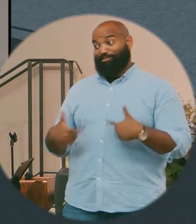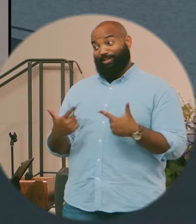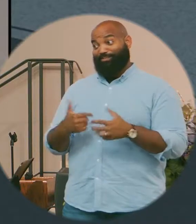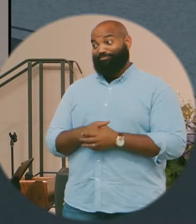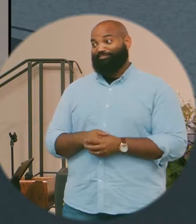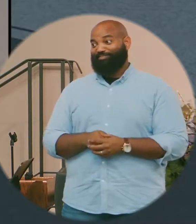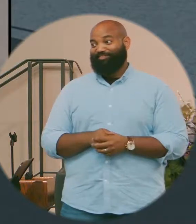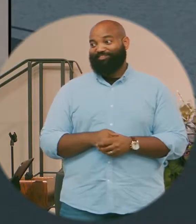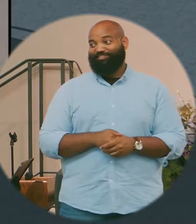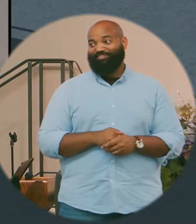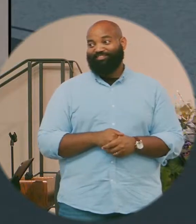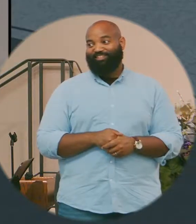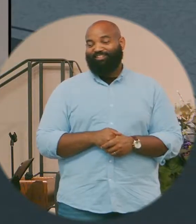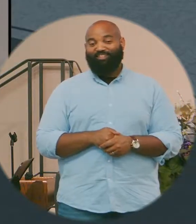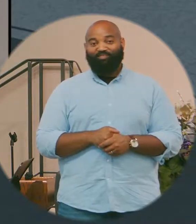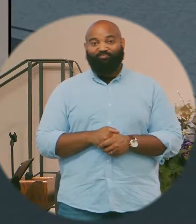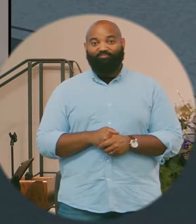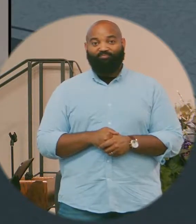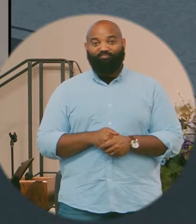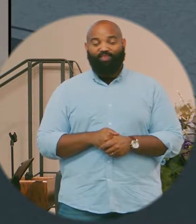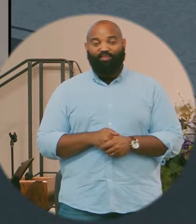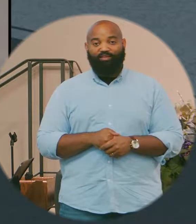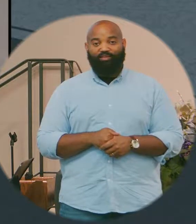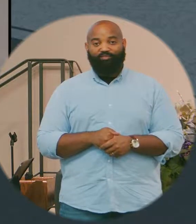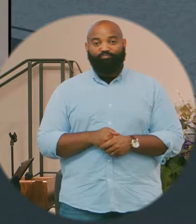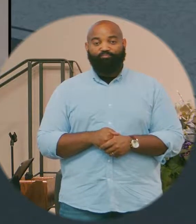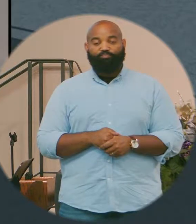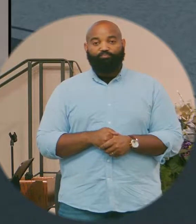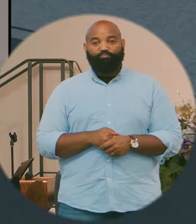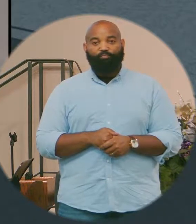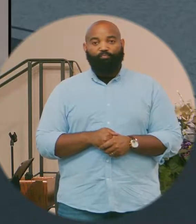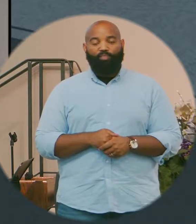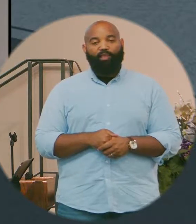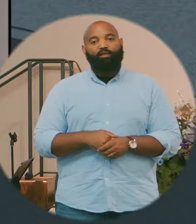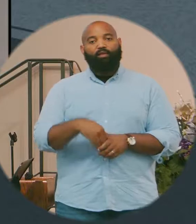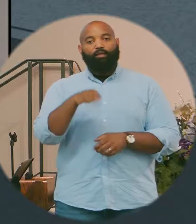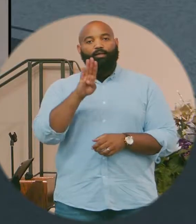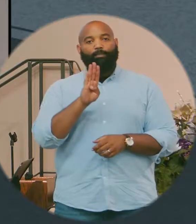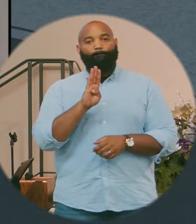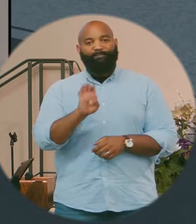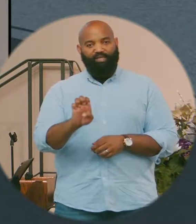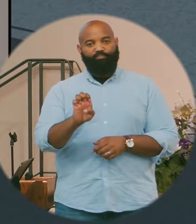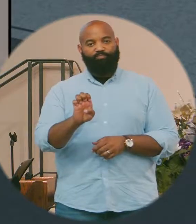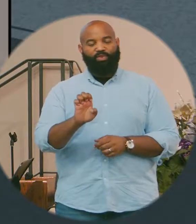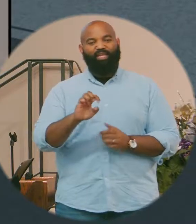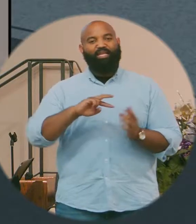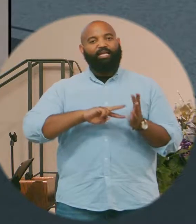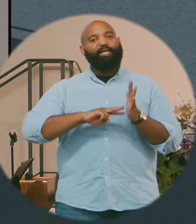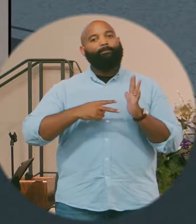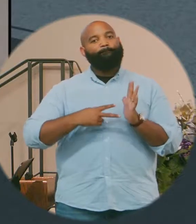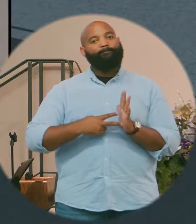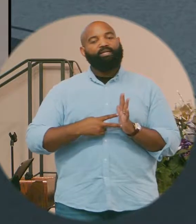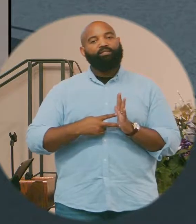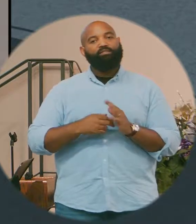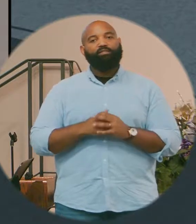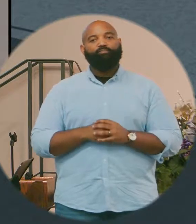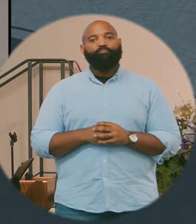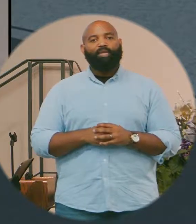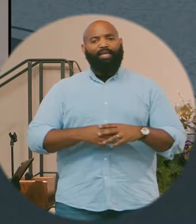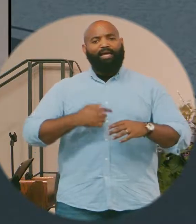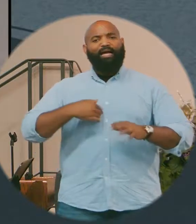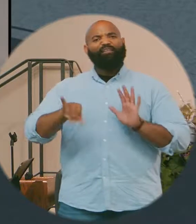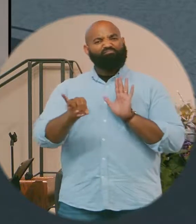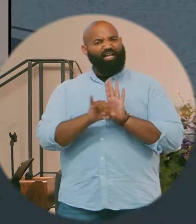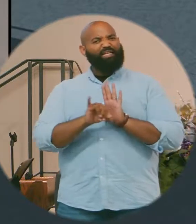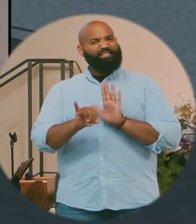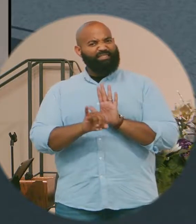my title is to be. Being speaks to a position. It speaks to something you identify